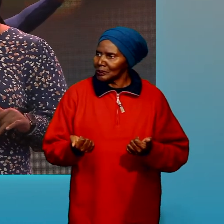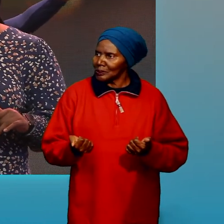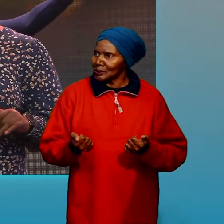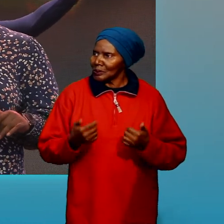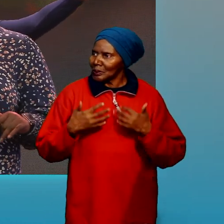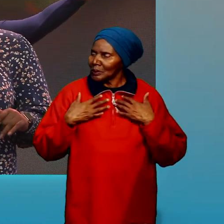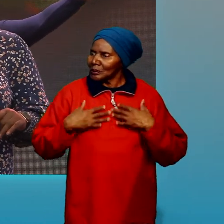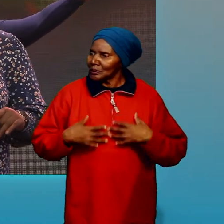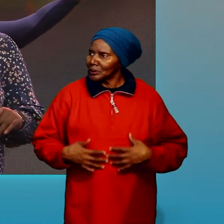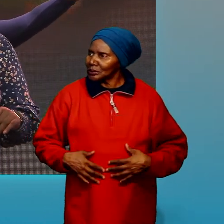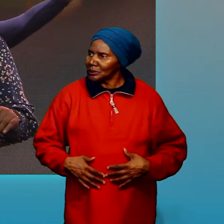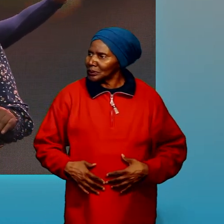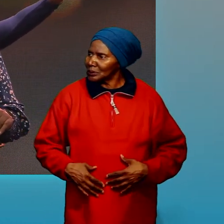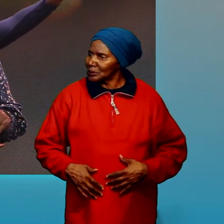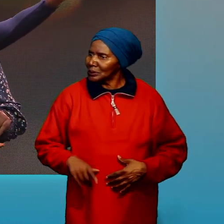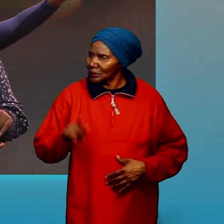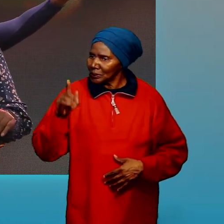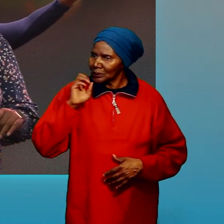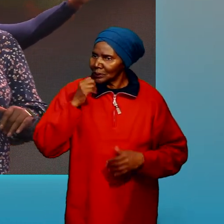physical bodies. So,